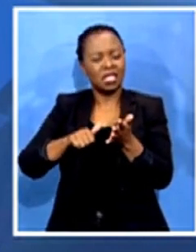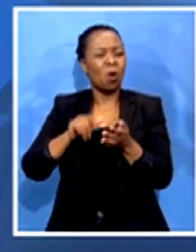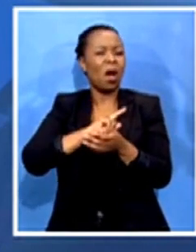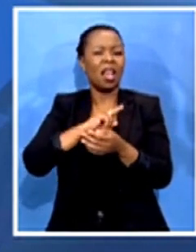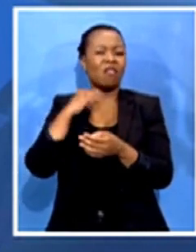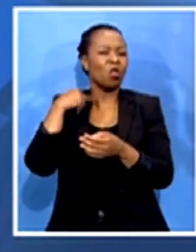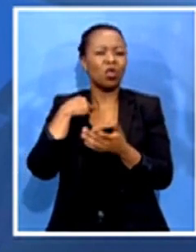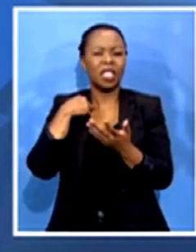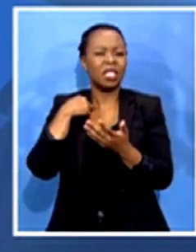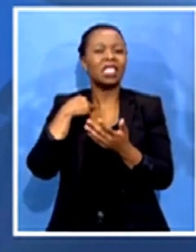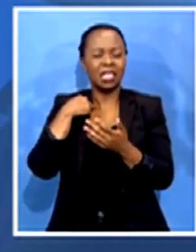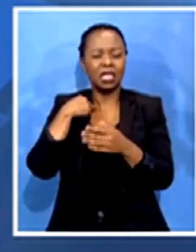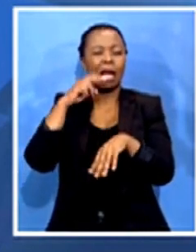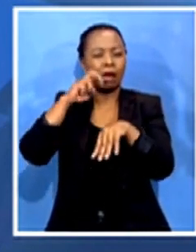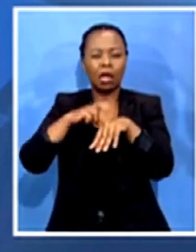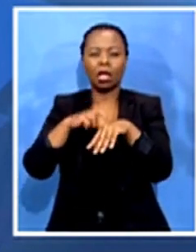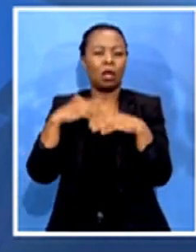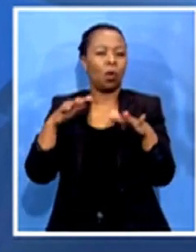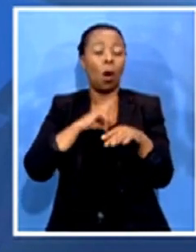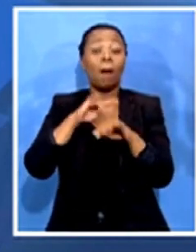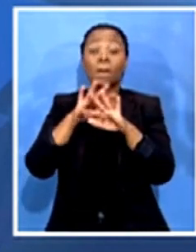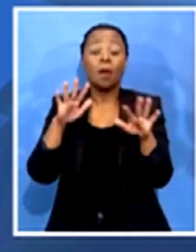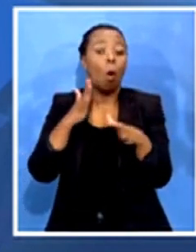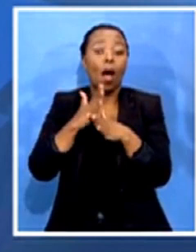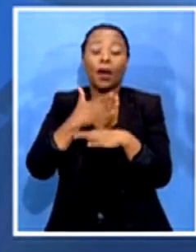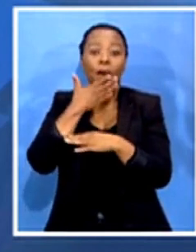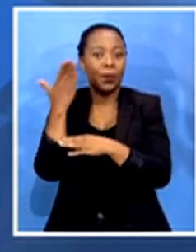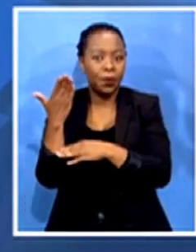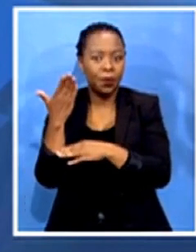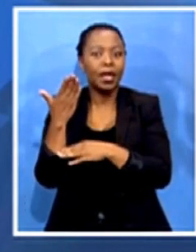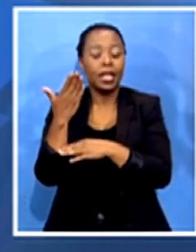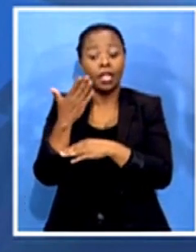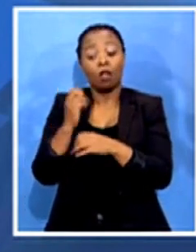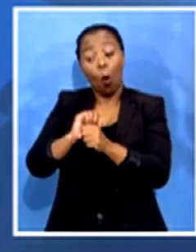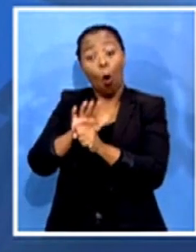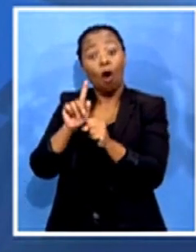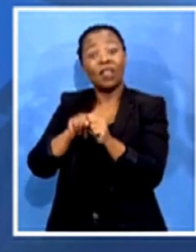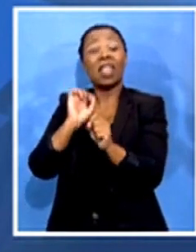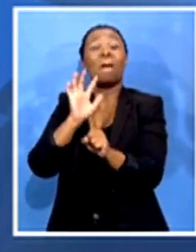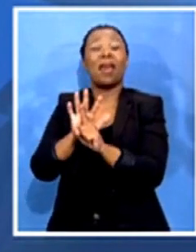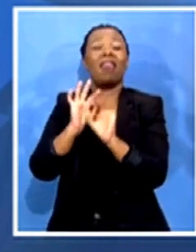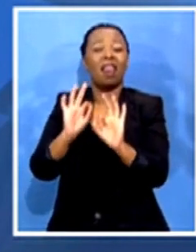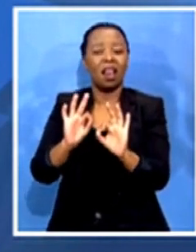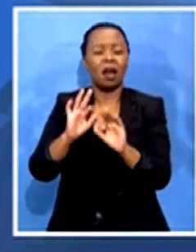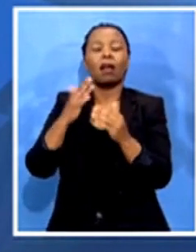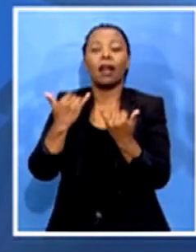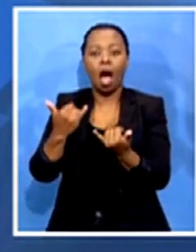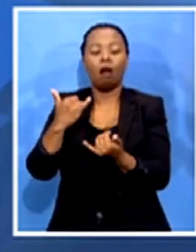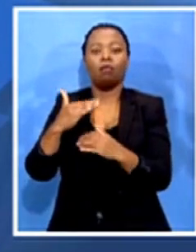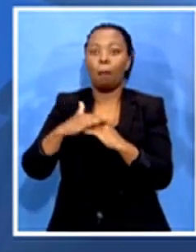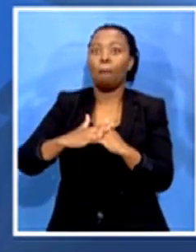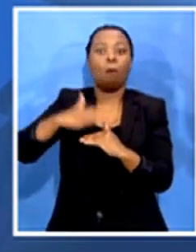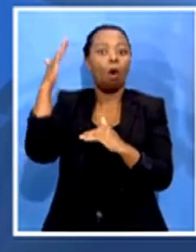of jobs and the impact that COVID has had, whereby more and more people have actually lost jobs. So there's